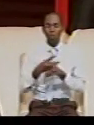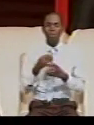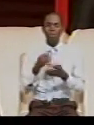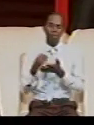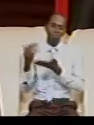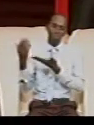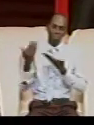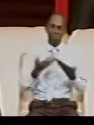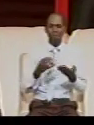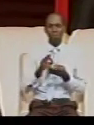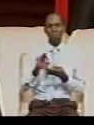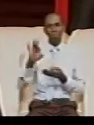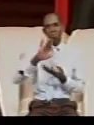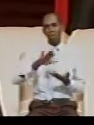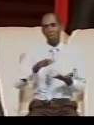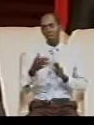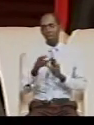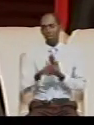spiritual deadness,